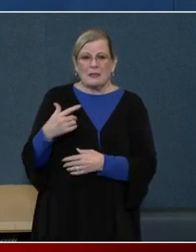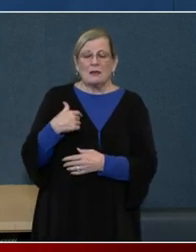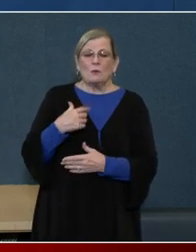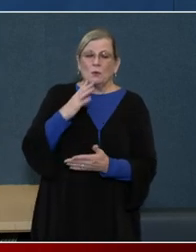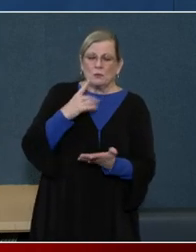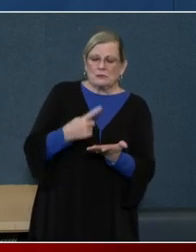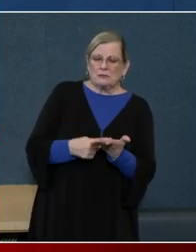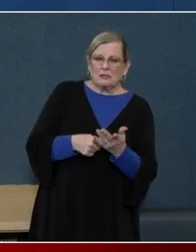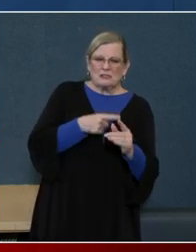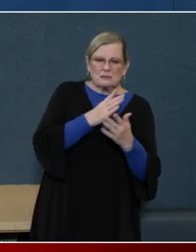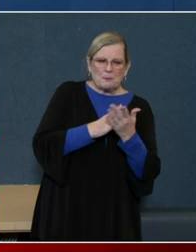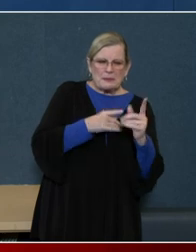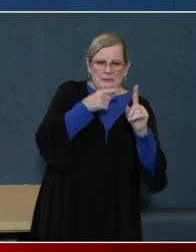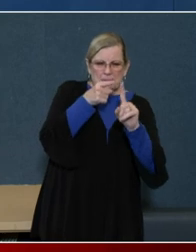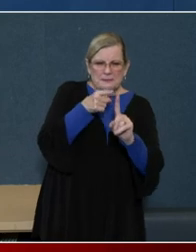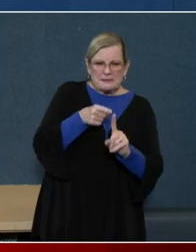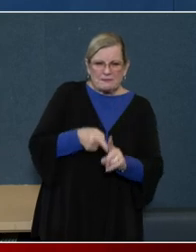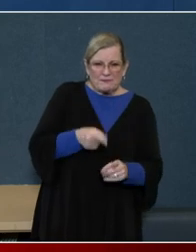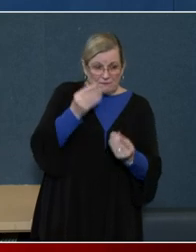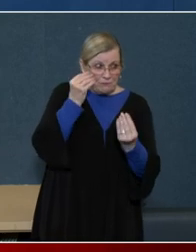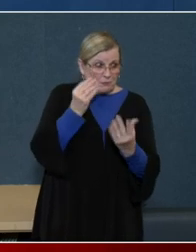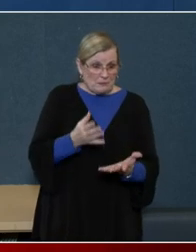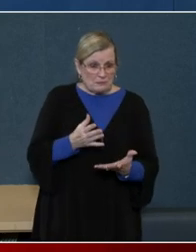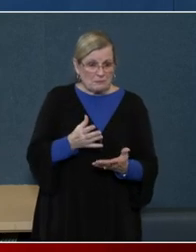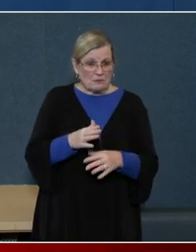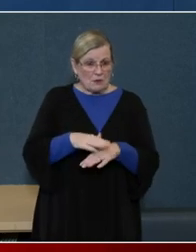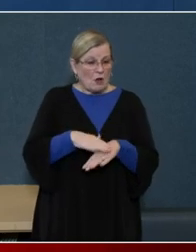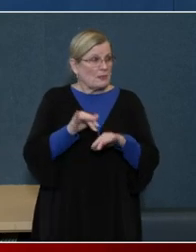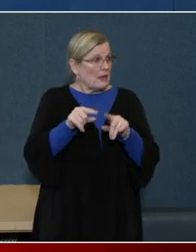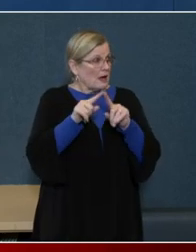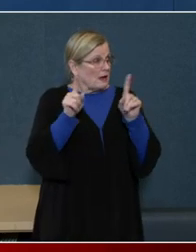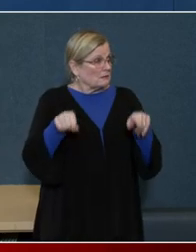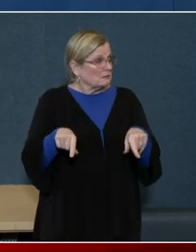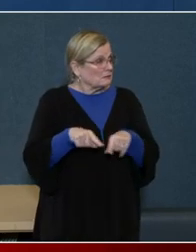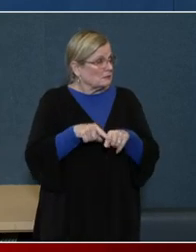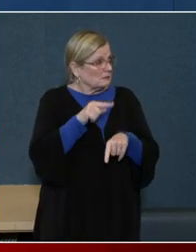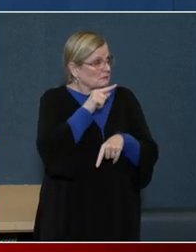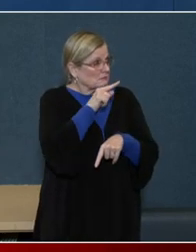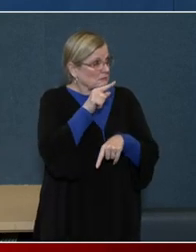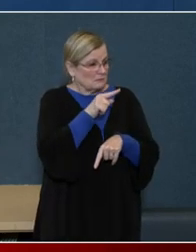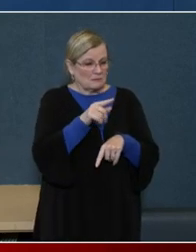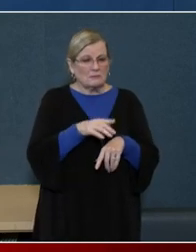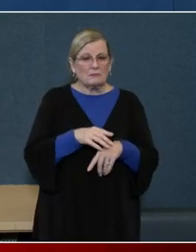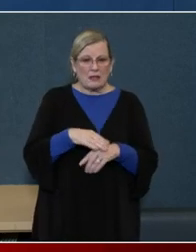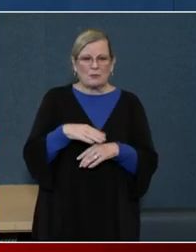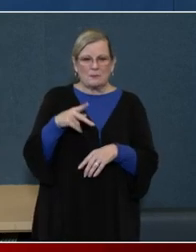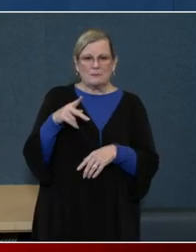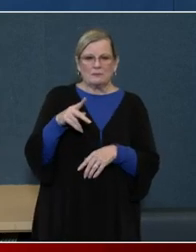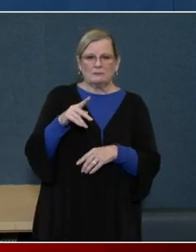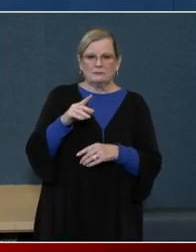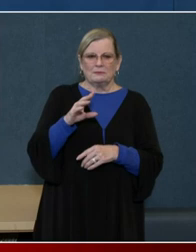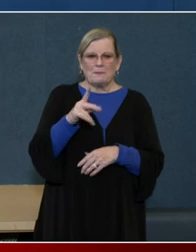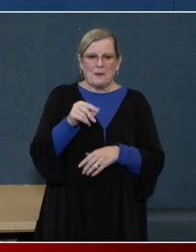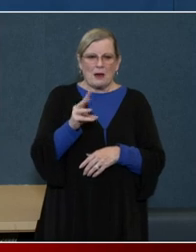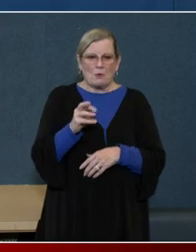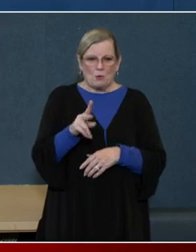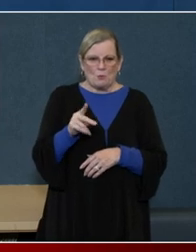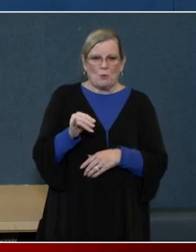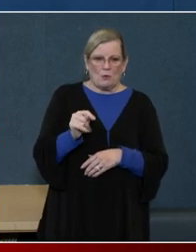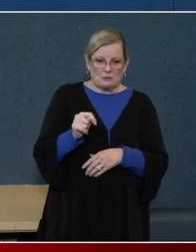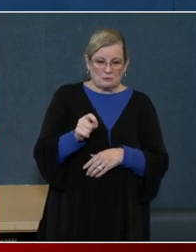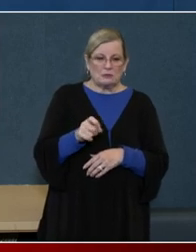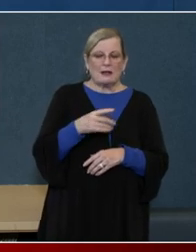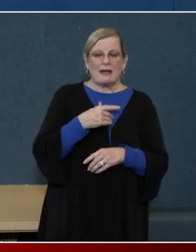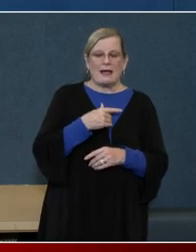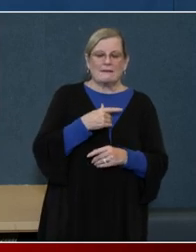at Wheatley Education Campus, as you walked in, you saw some of our sanitizing stations. You can see throughout the building